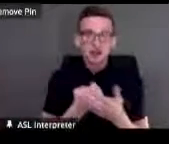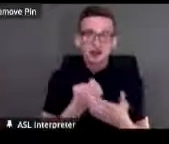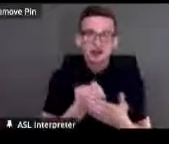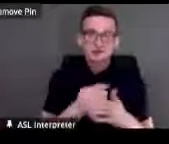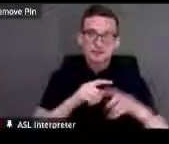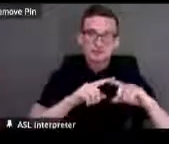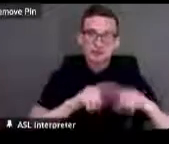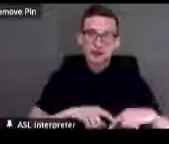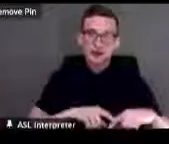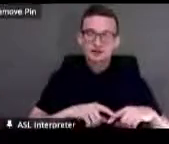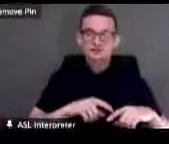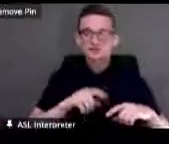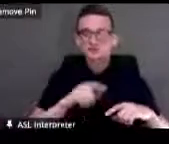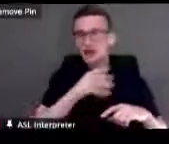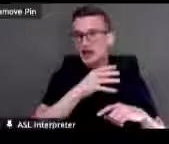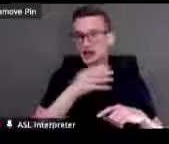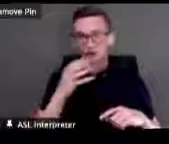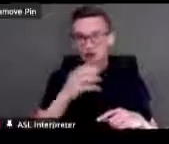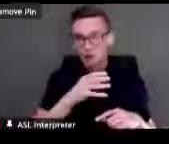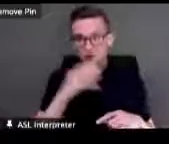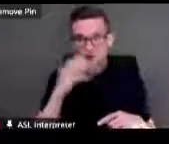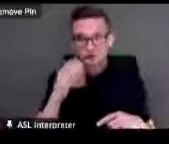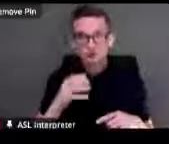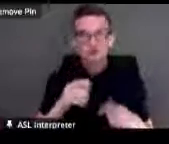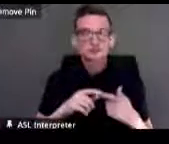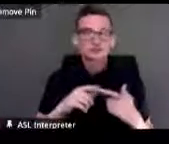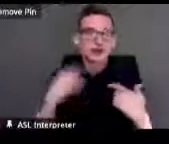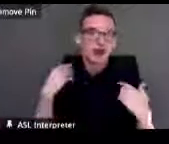reliant on agriculture, healthcare,